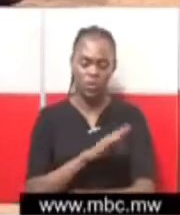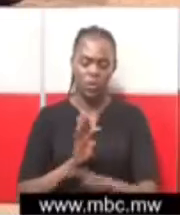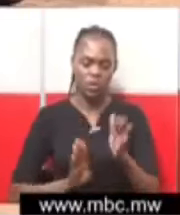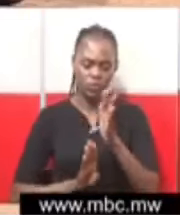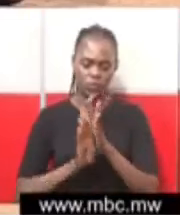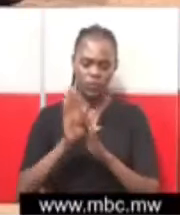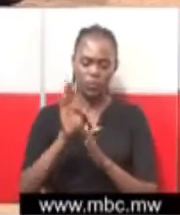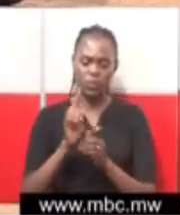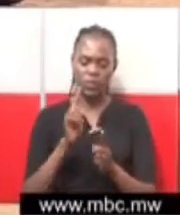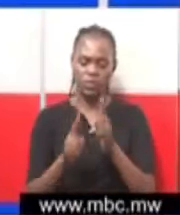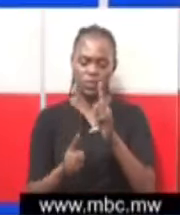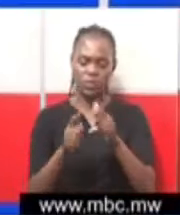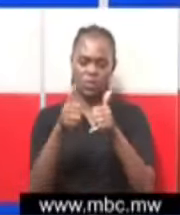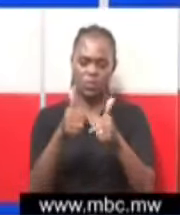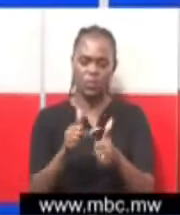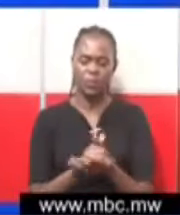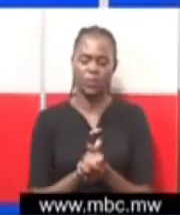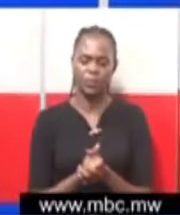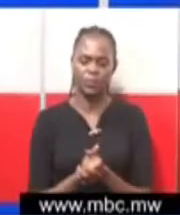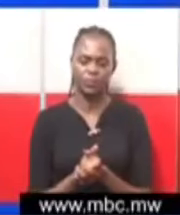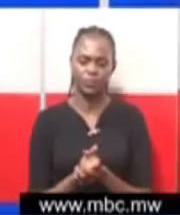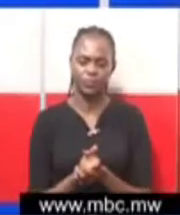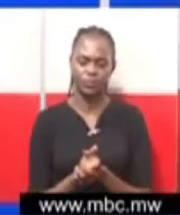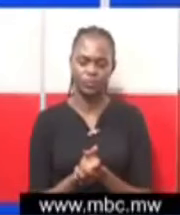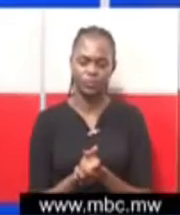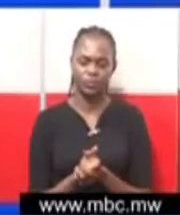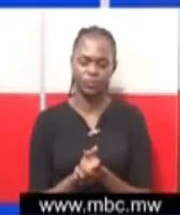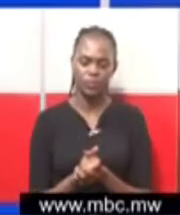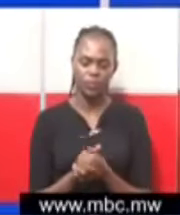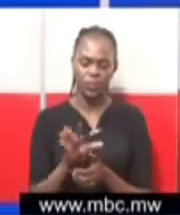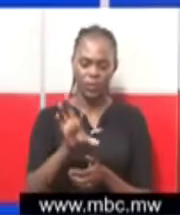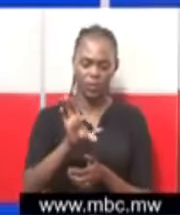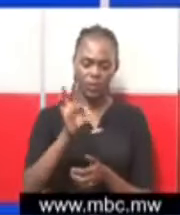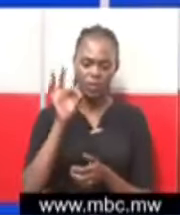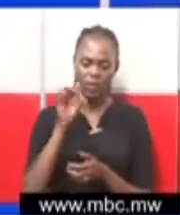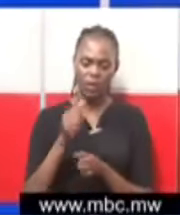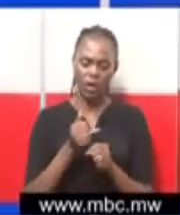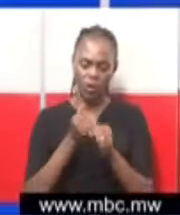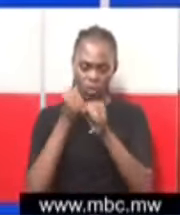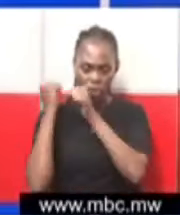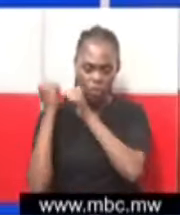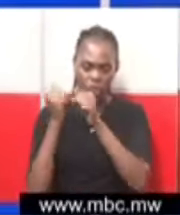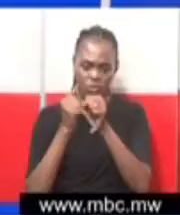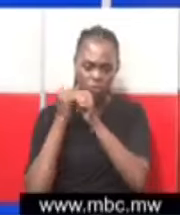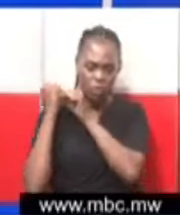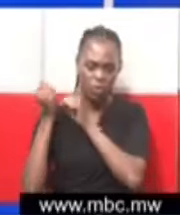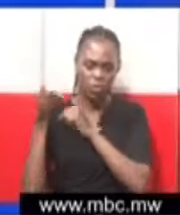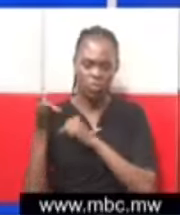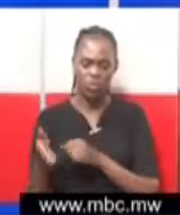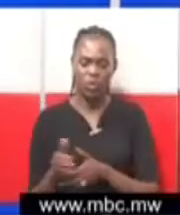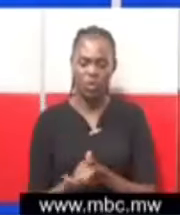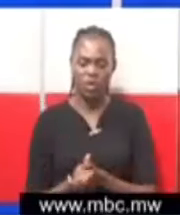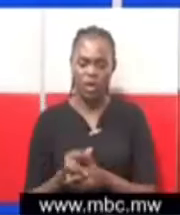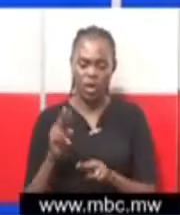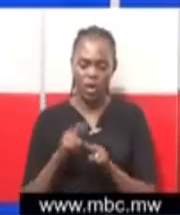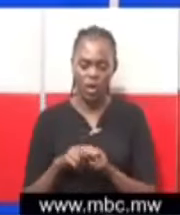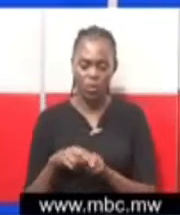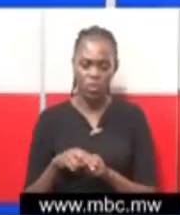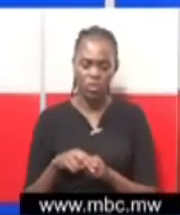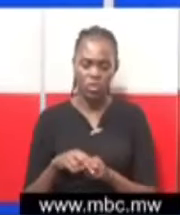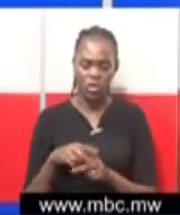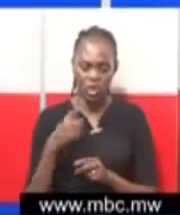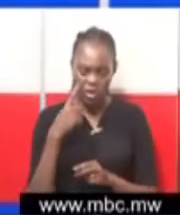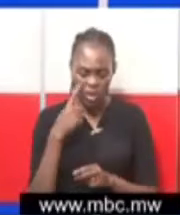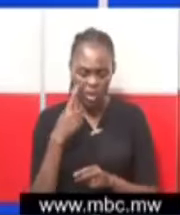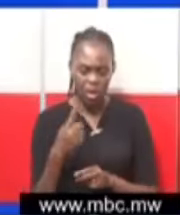on. But for the selection of Kota Kota and the four TAs, there was an assessment that was conducted